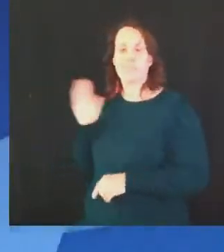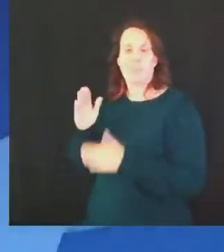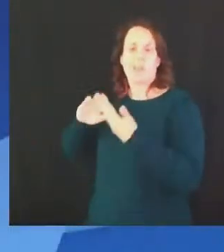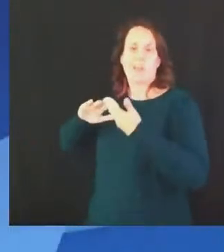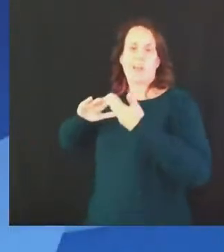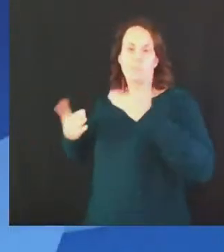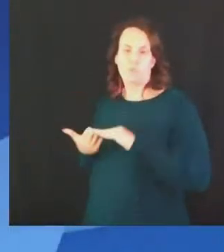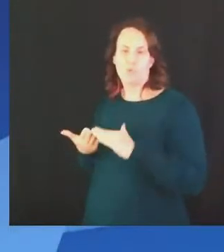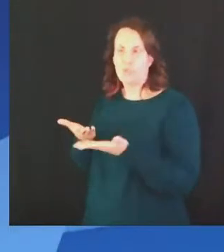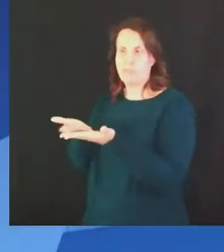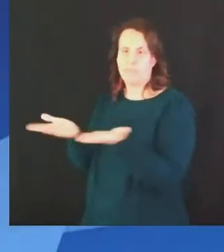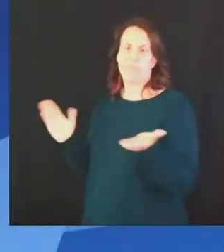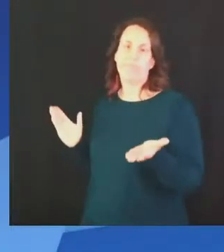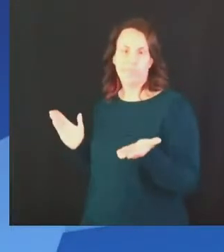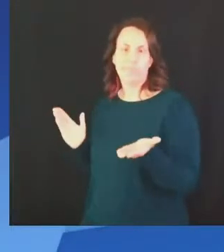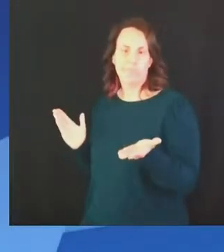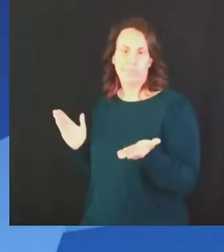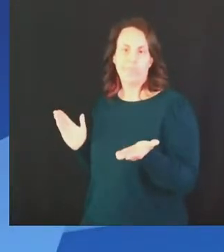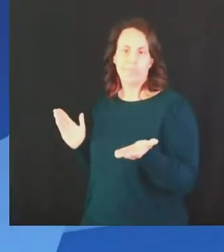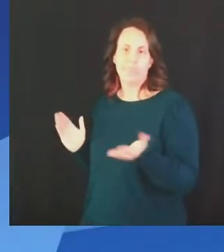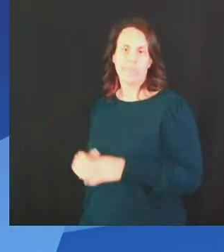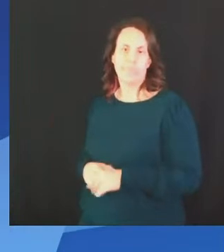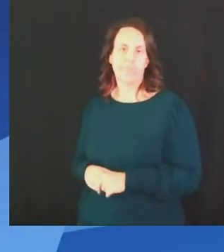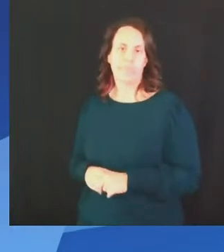CBS 58 Milwaukee. Mark?